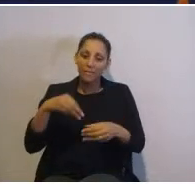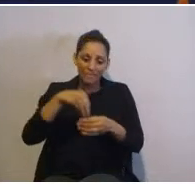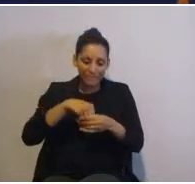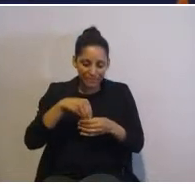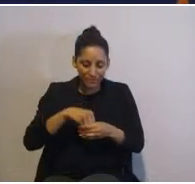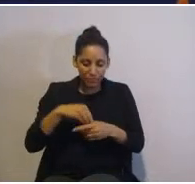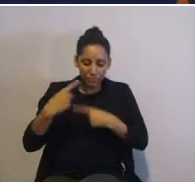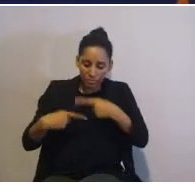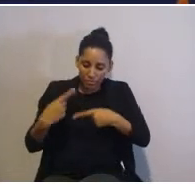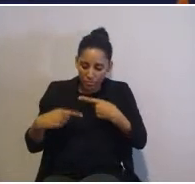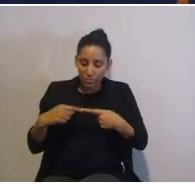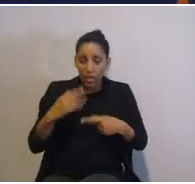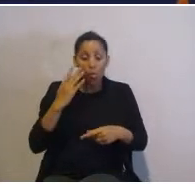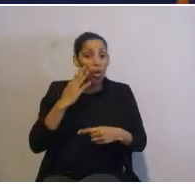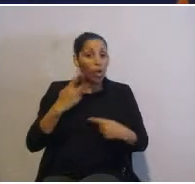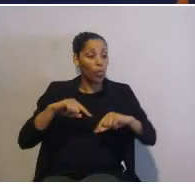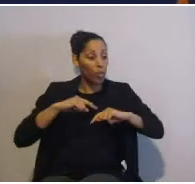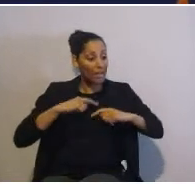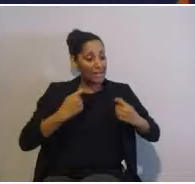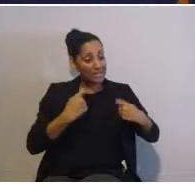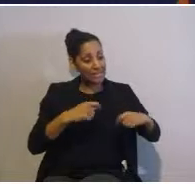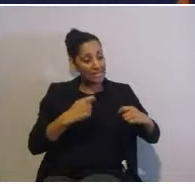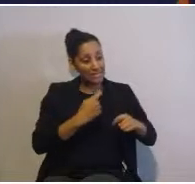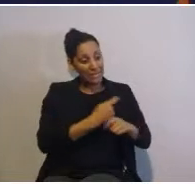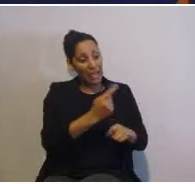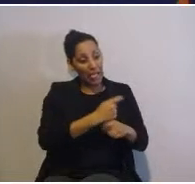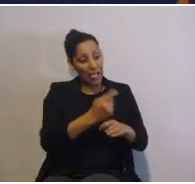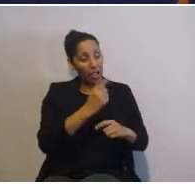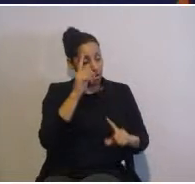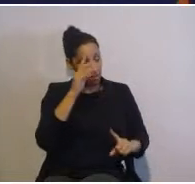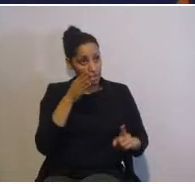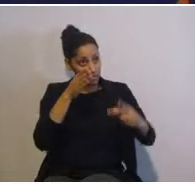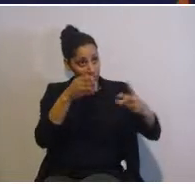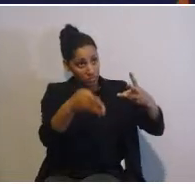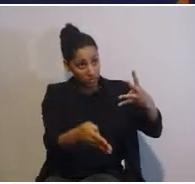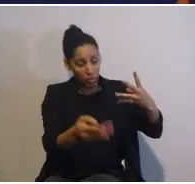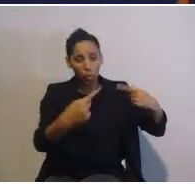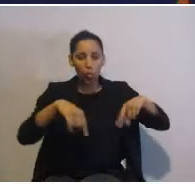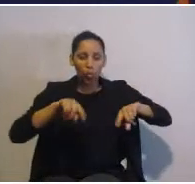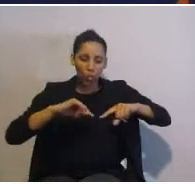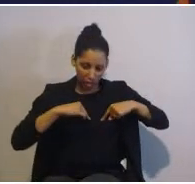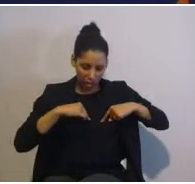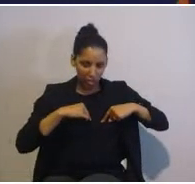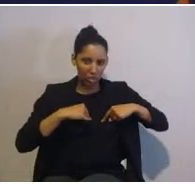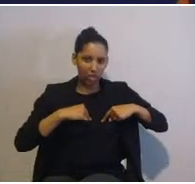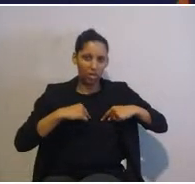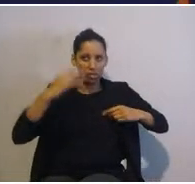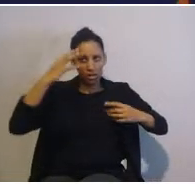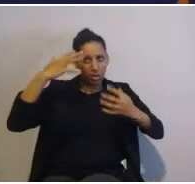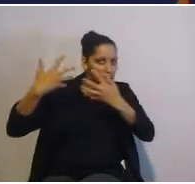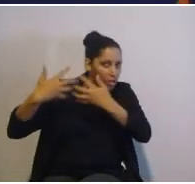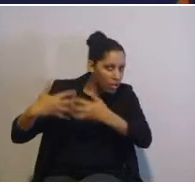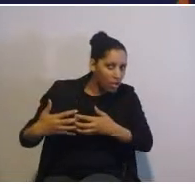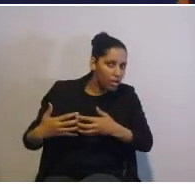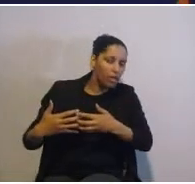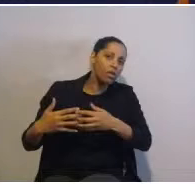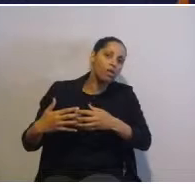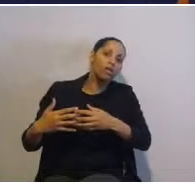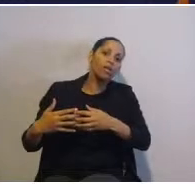When Eskom does its sales forecasting, it does consider what the prognosis, and